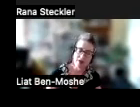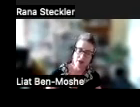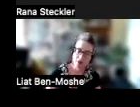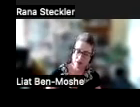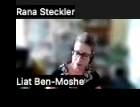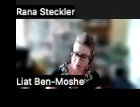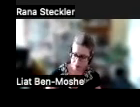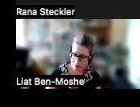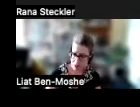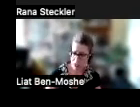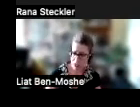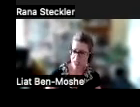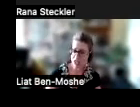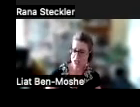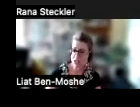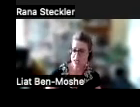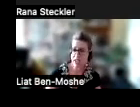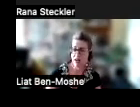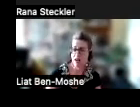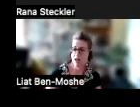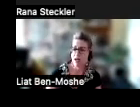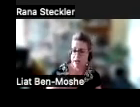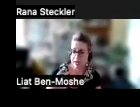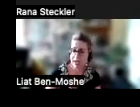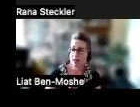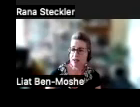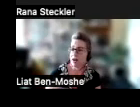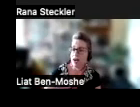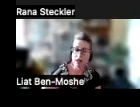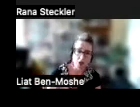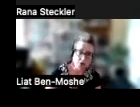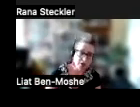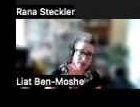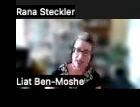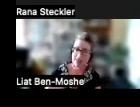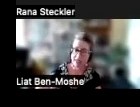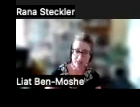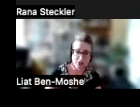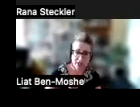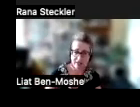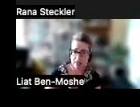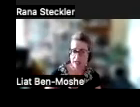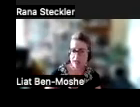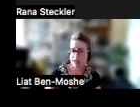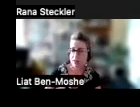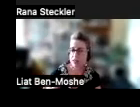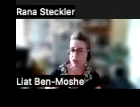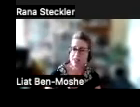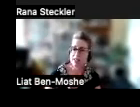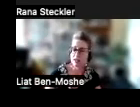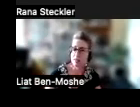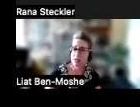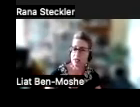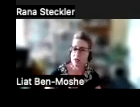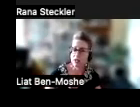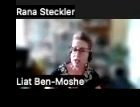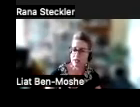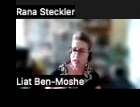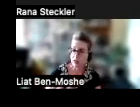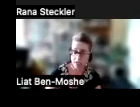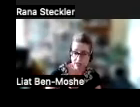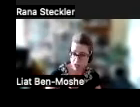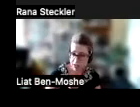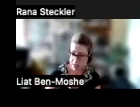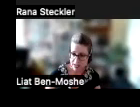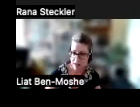Martin Summers' presentation to say, again, I don't know if it's the 1980s or the 1880s. I mean, the racism in AOT is